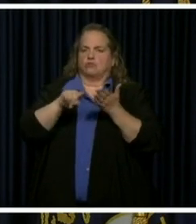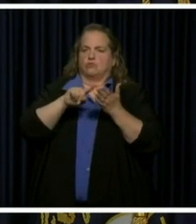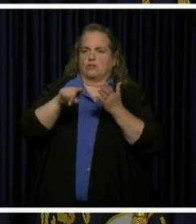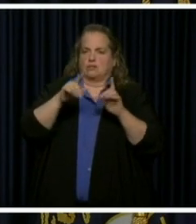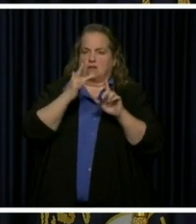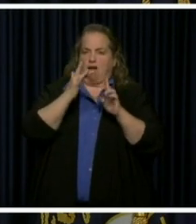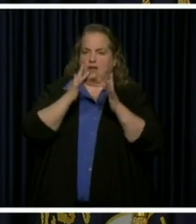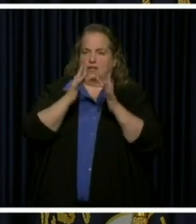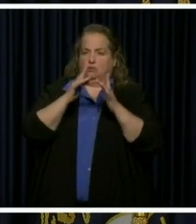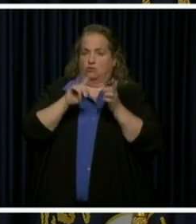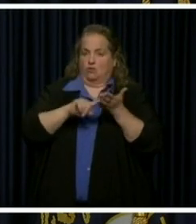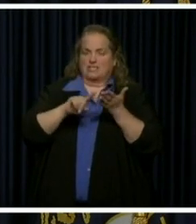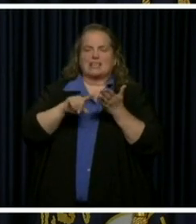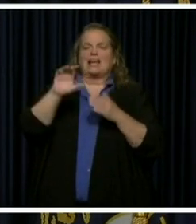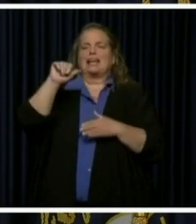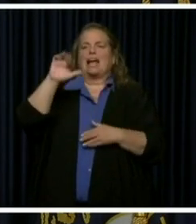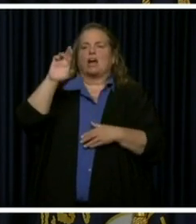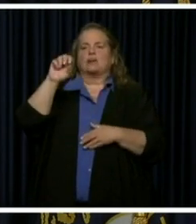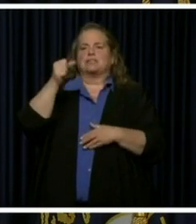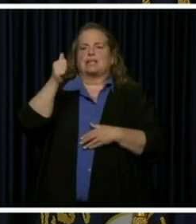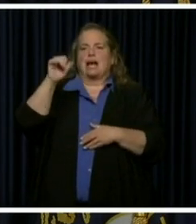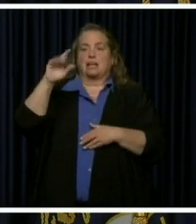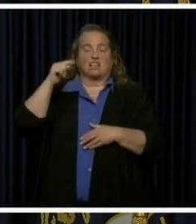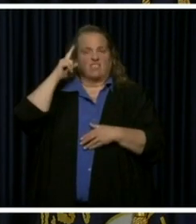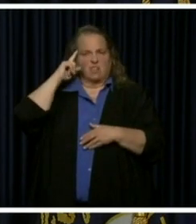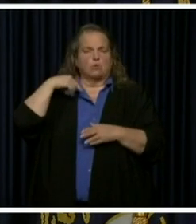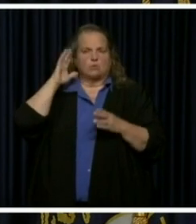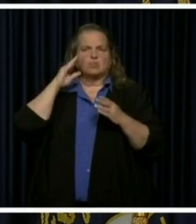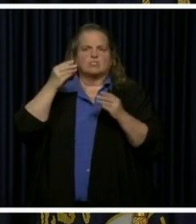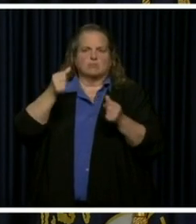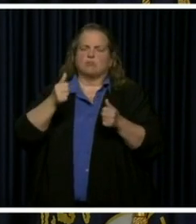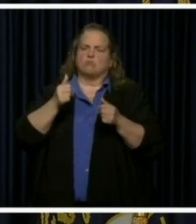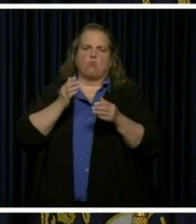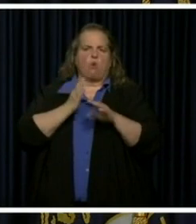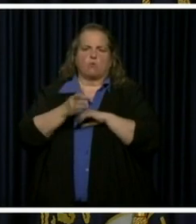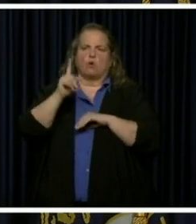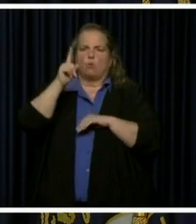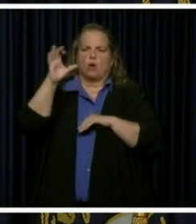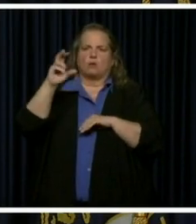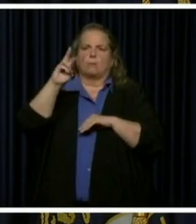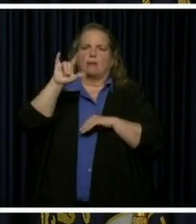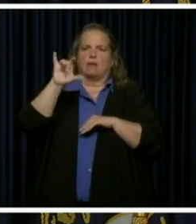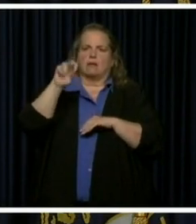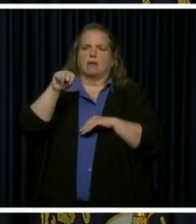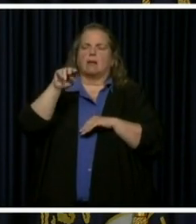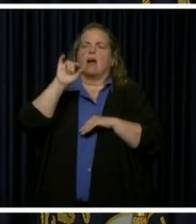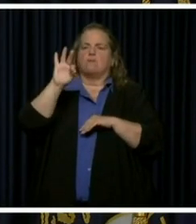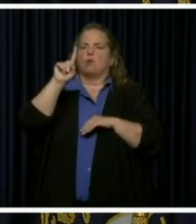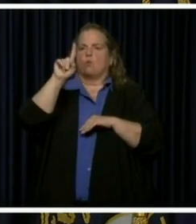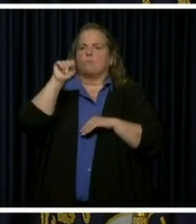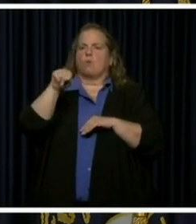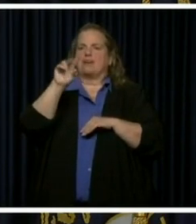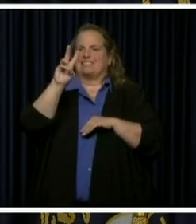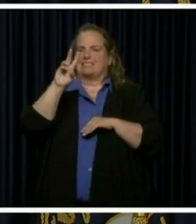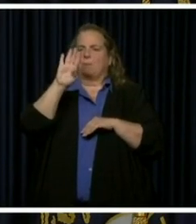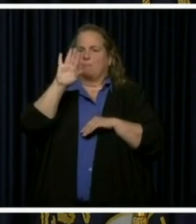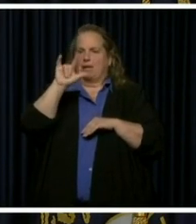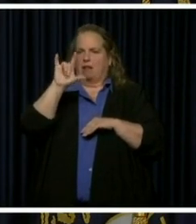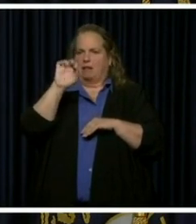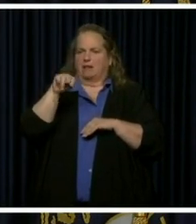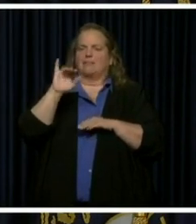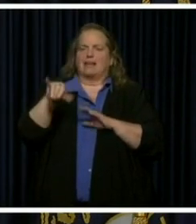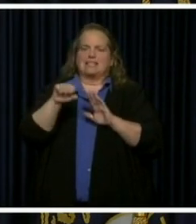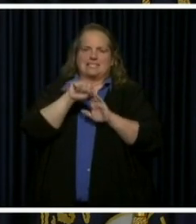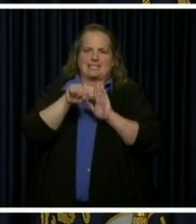and testing, I think we'll spend well over $100 million of the $1.6 billion. Now that's state and local